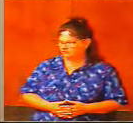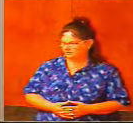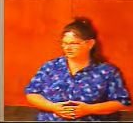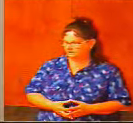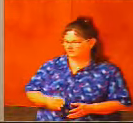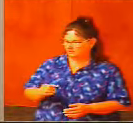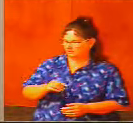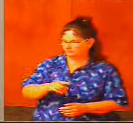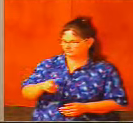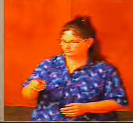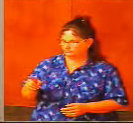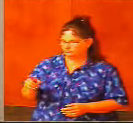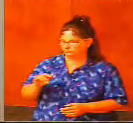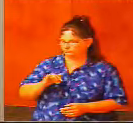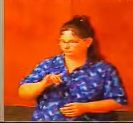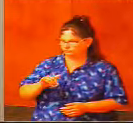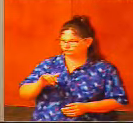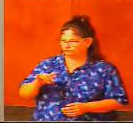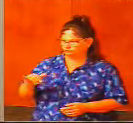And you are too.